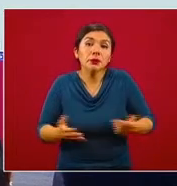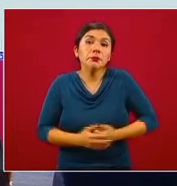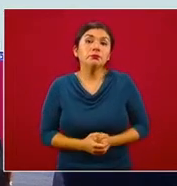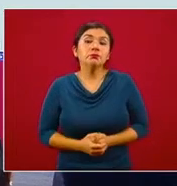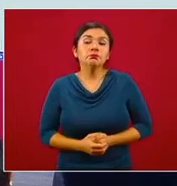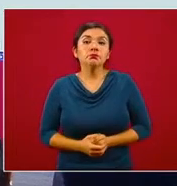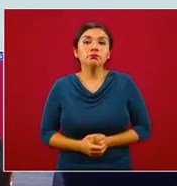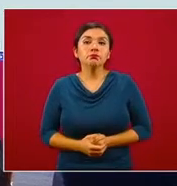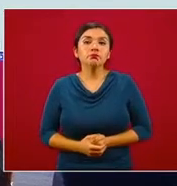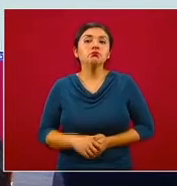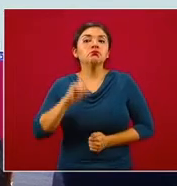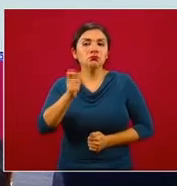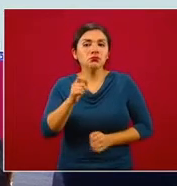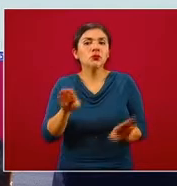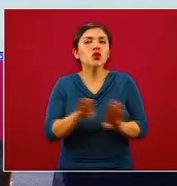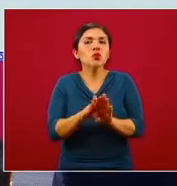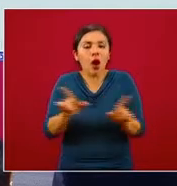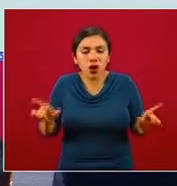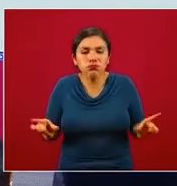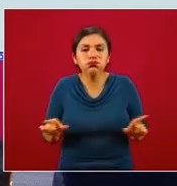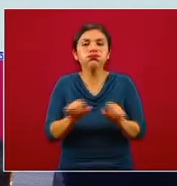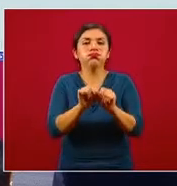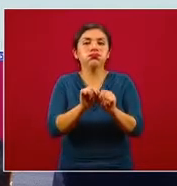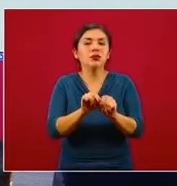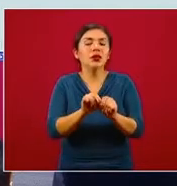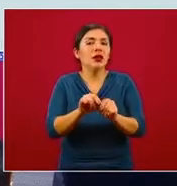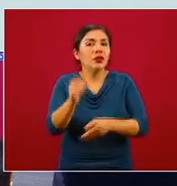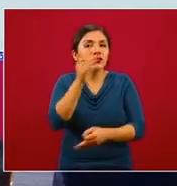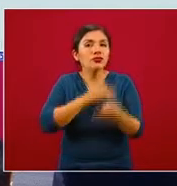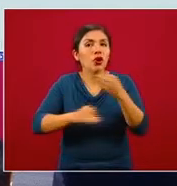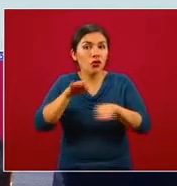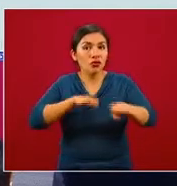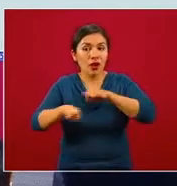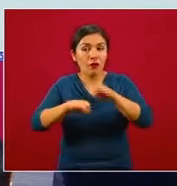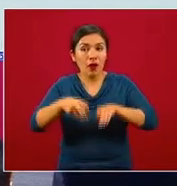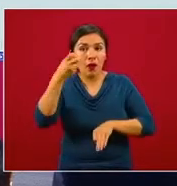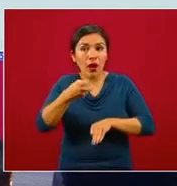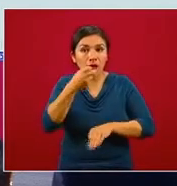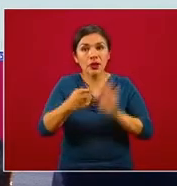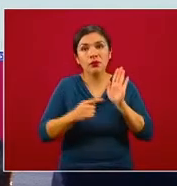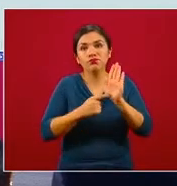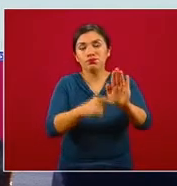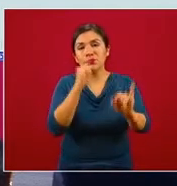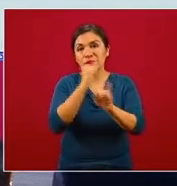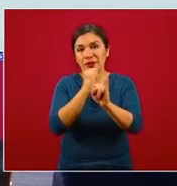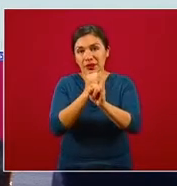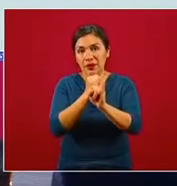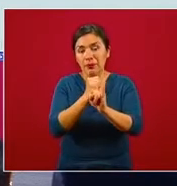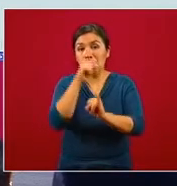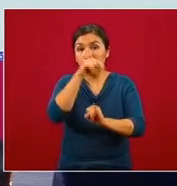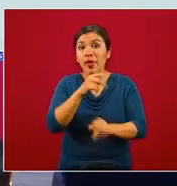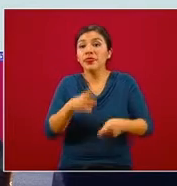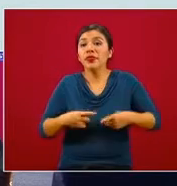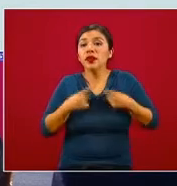huge team of scientists. There's 35 working actively.